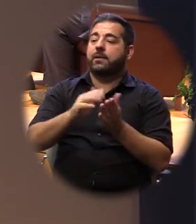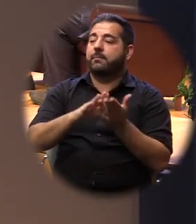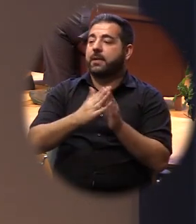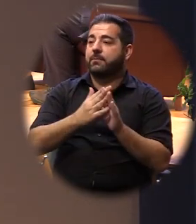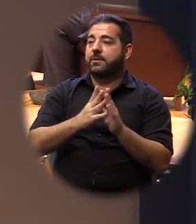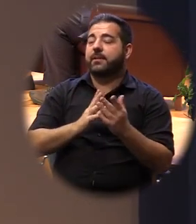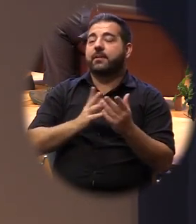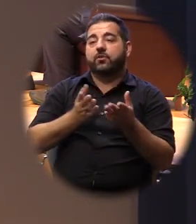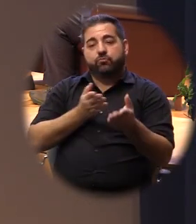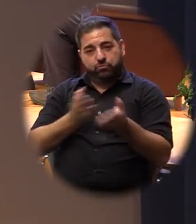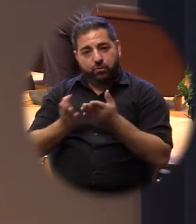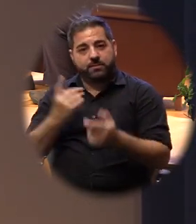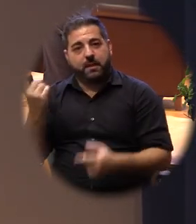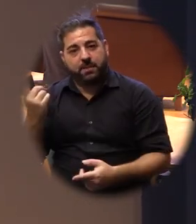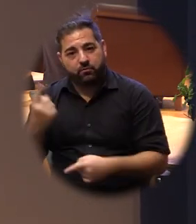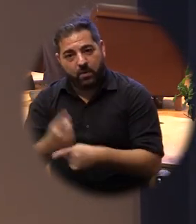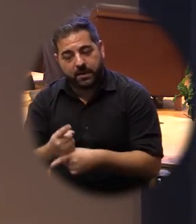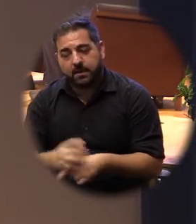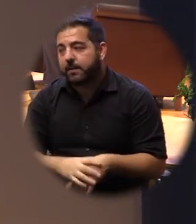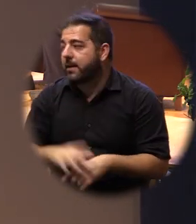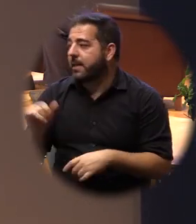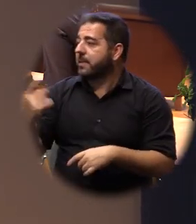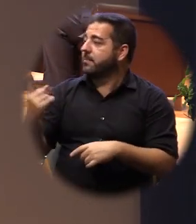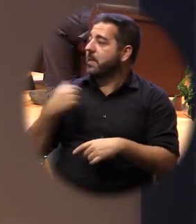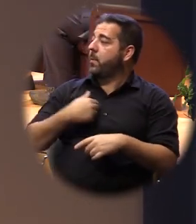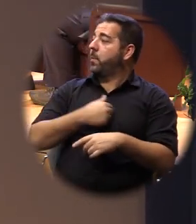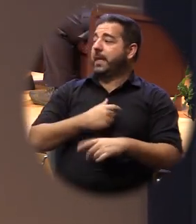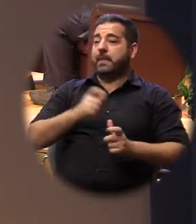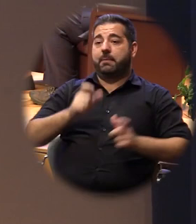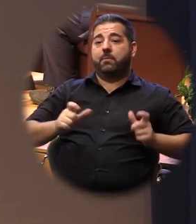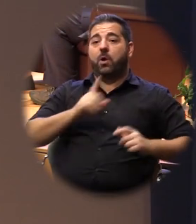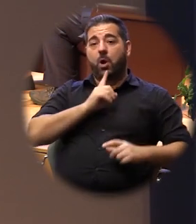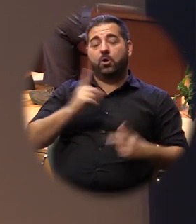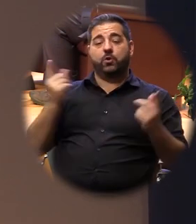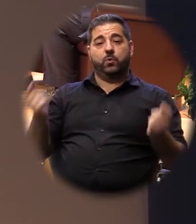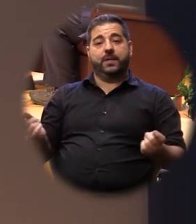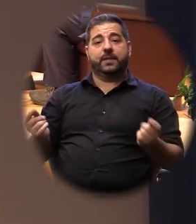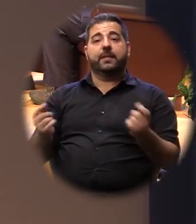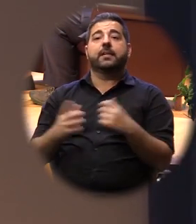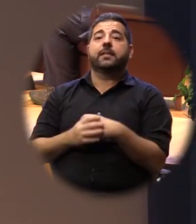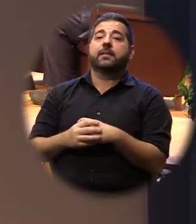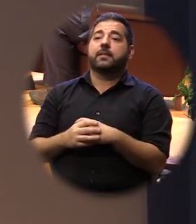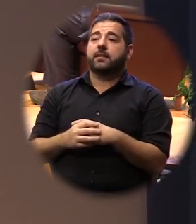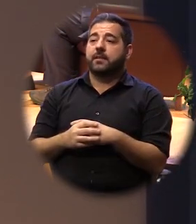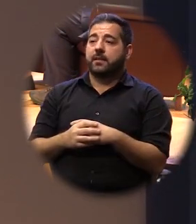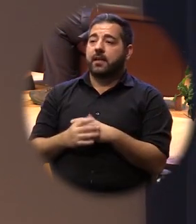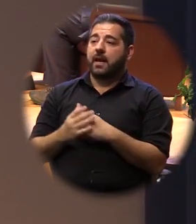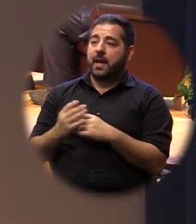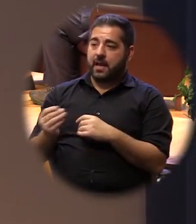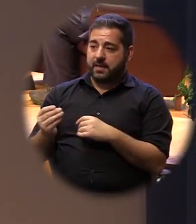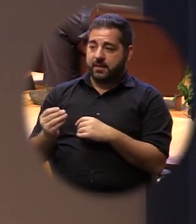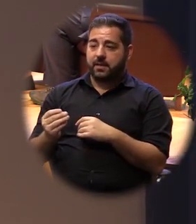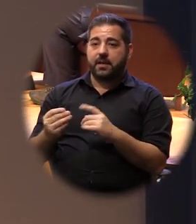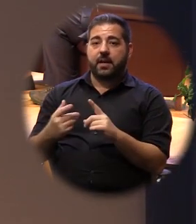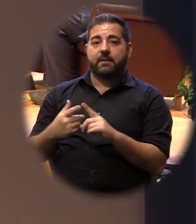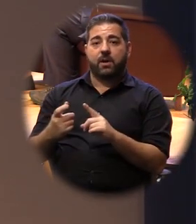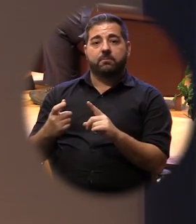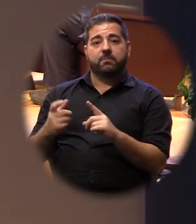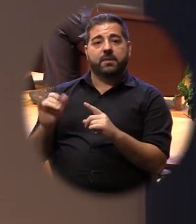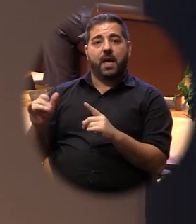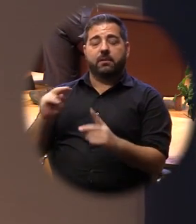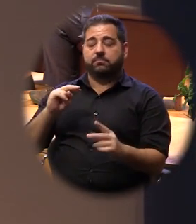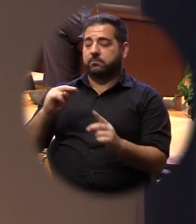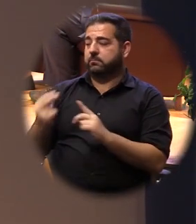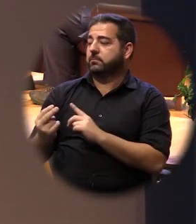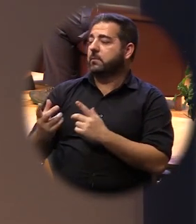in service to something, right? That this is something that we, people, are doing. And so for my next question, I wanted to kind